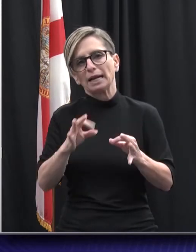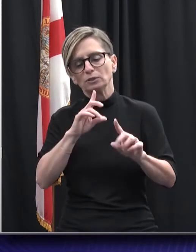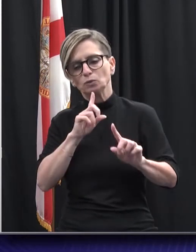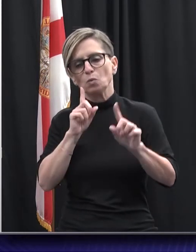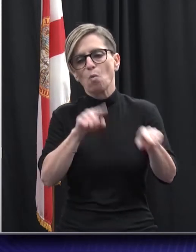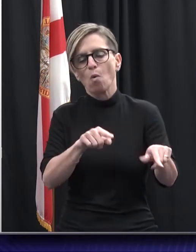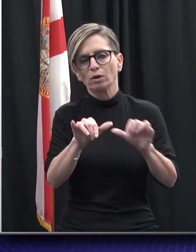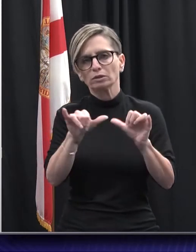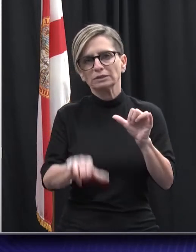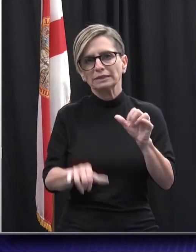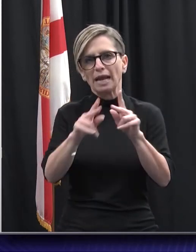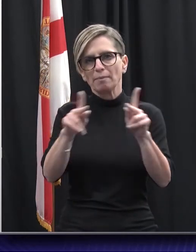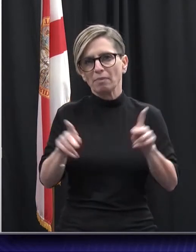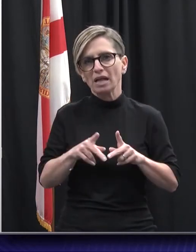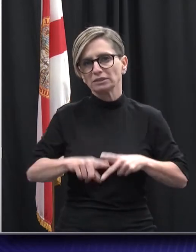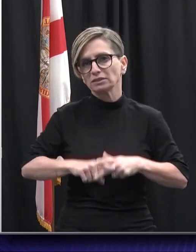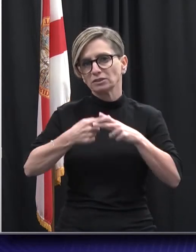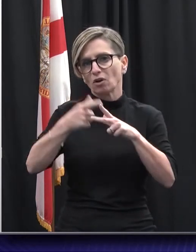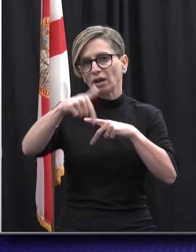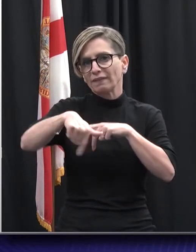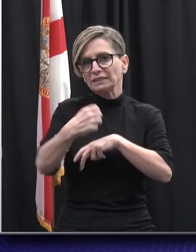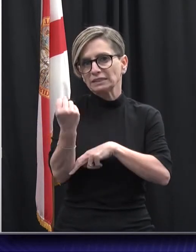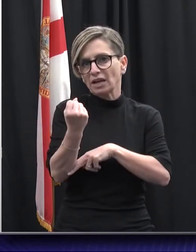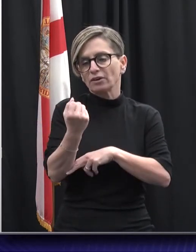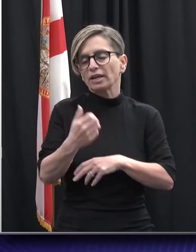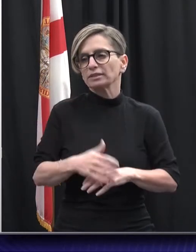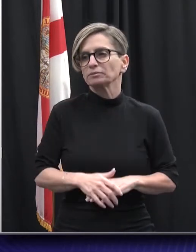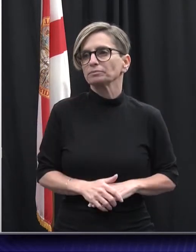be effective on Saturday.